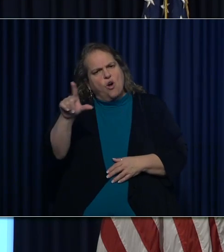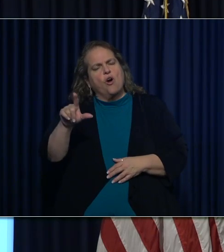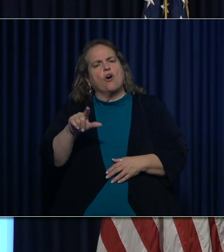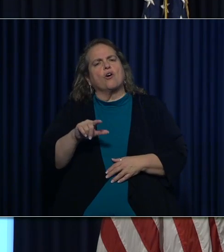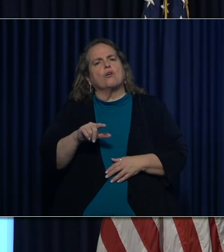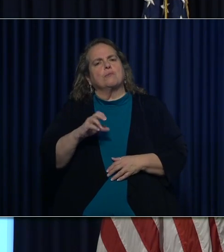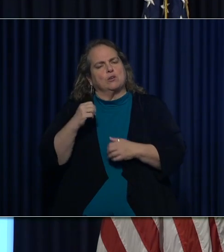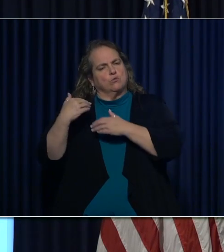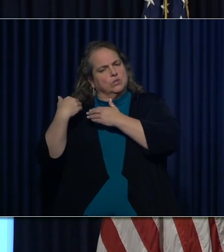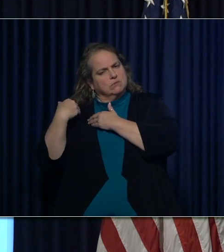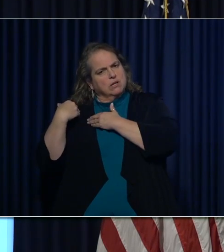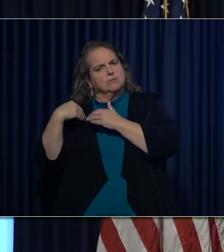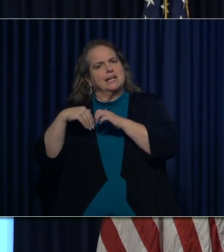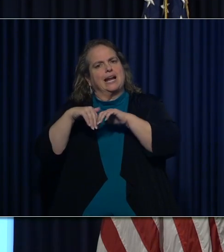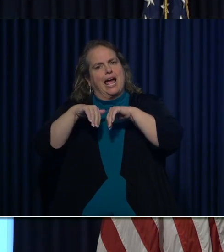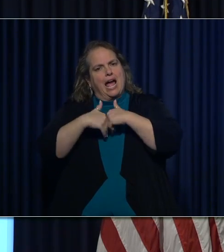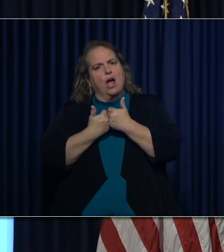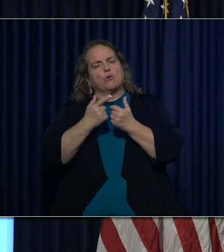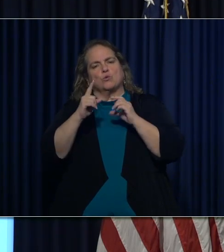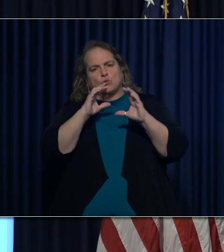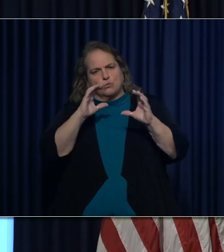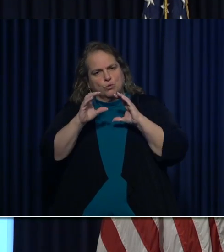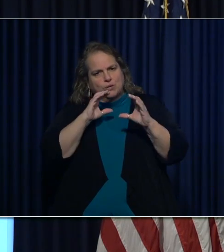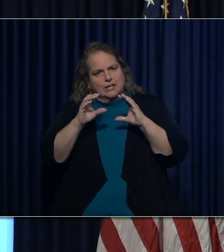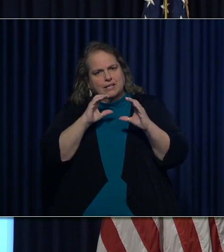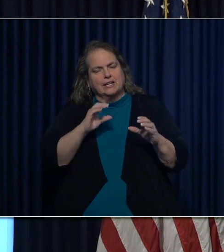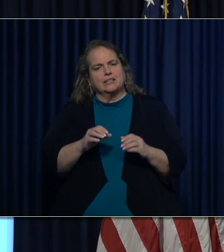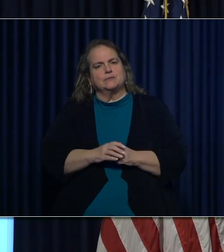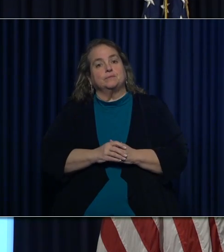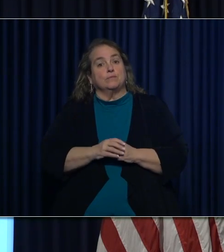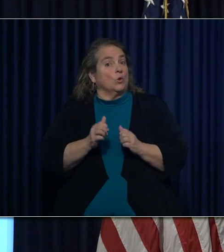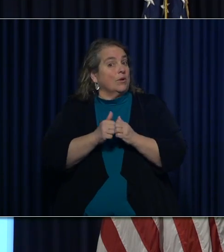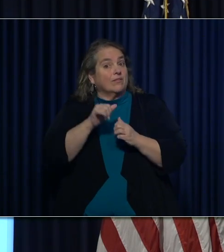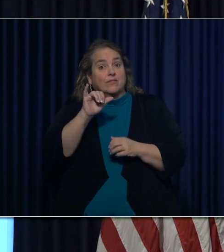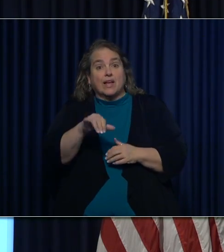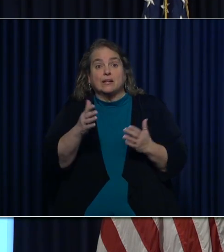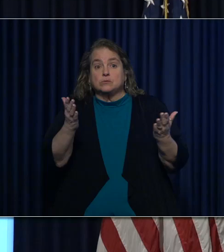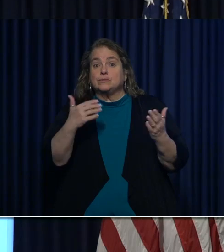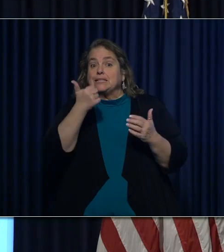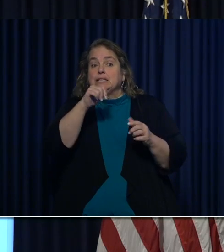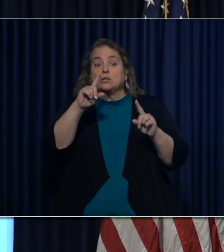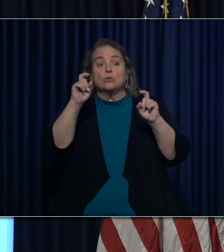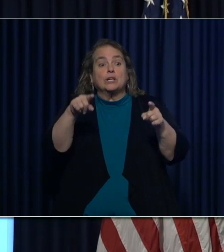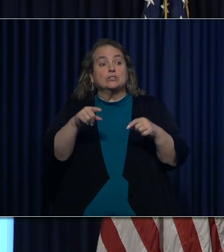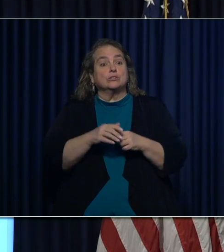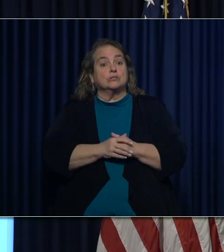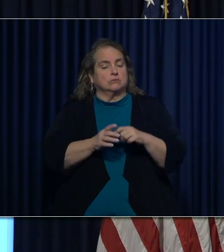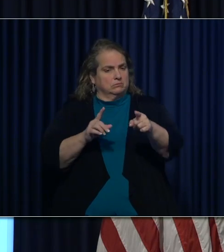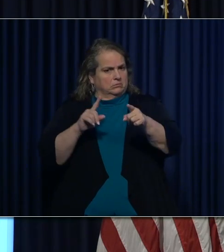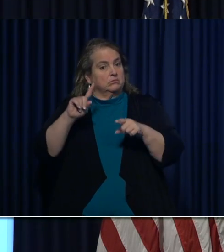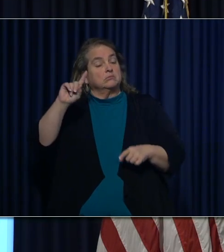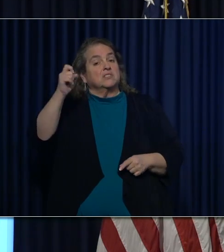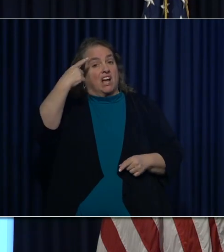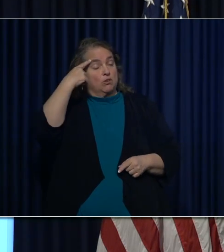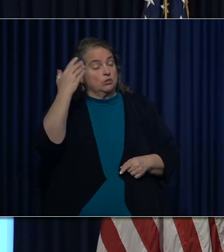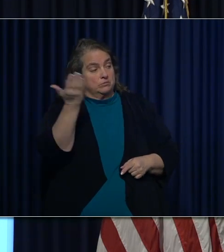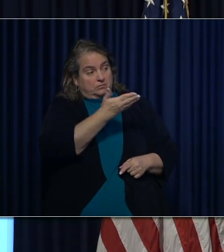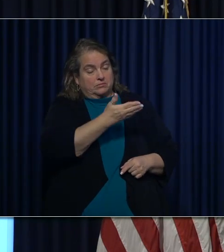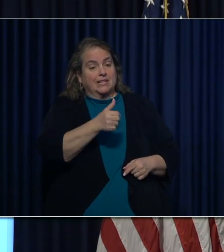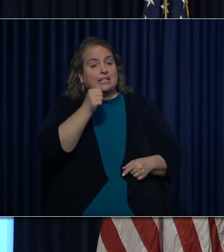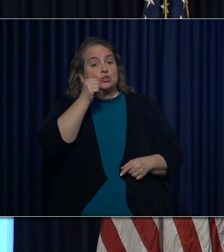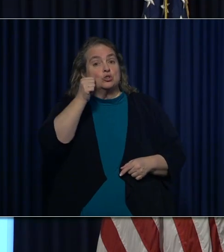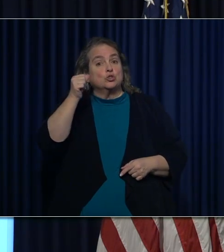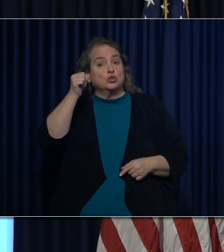we're responsible in how we're communicating. So with that, we take any questions. Governor, yesterday you gave us the